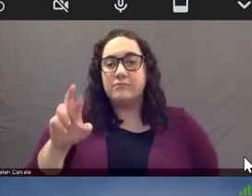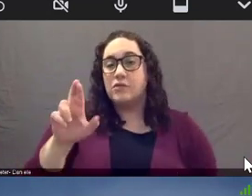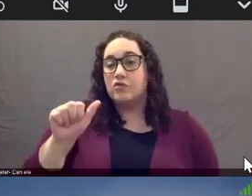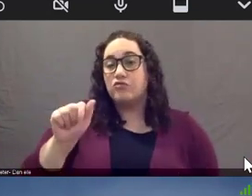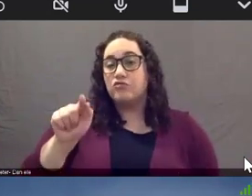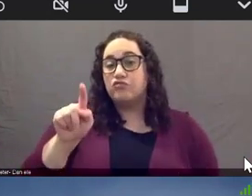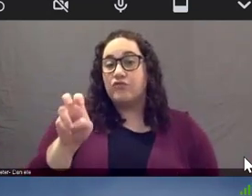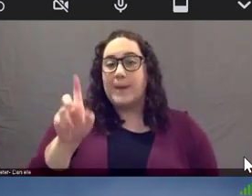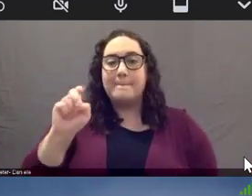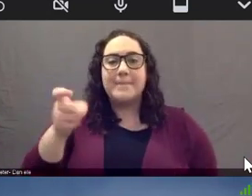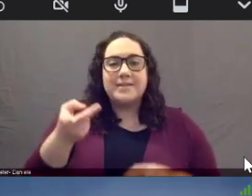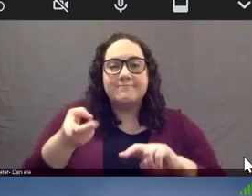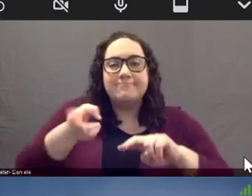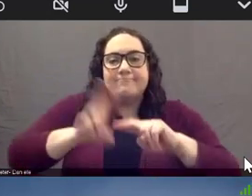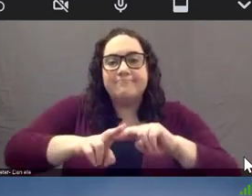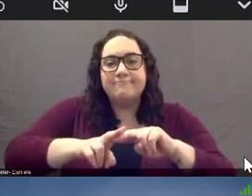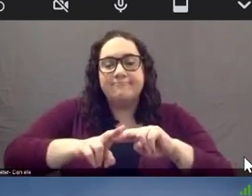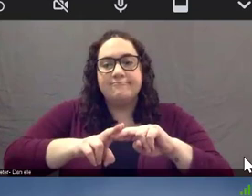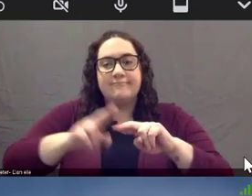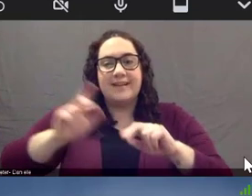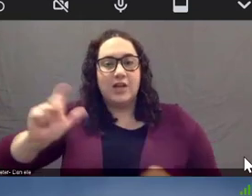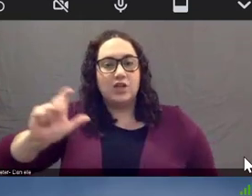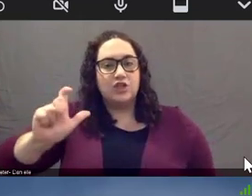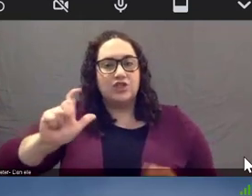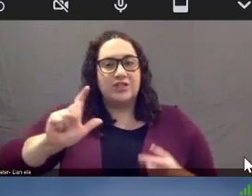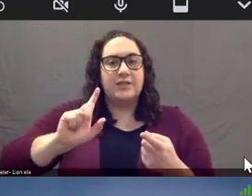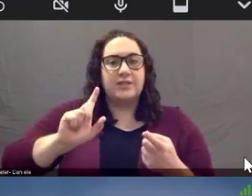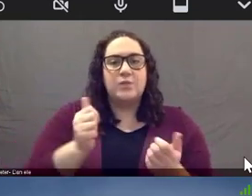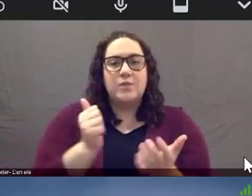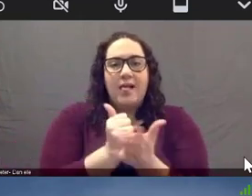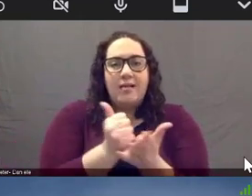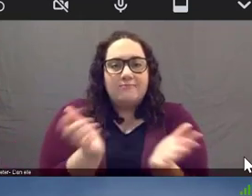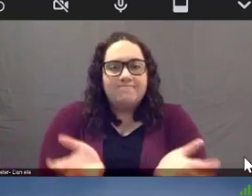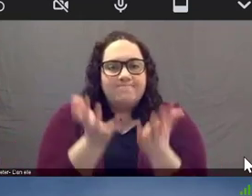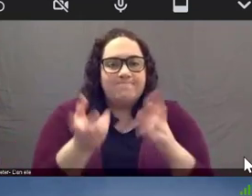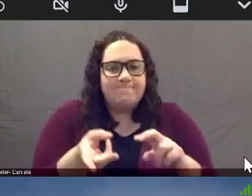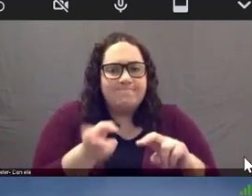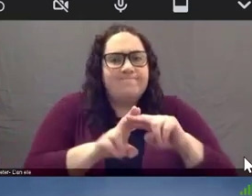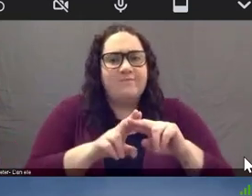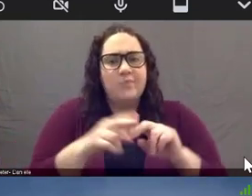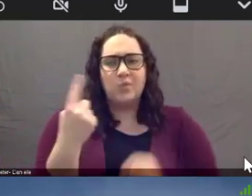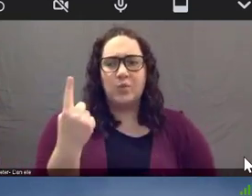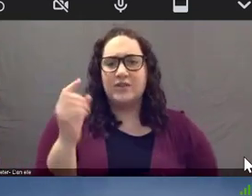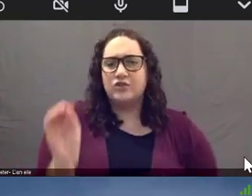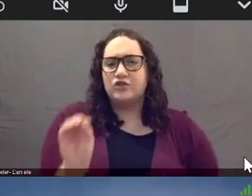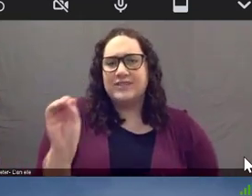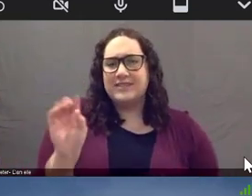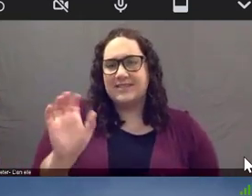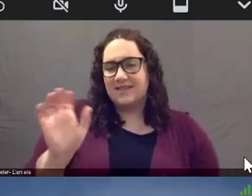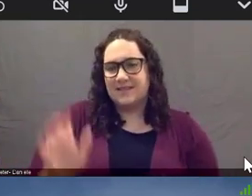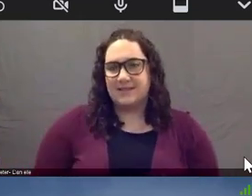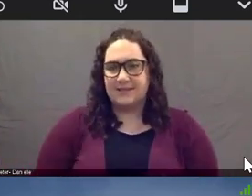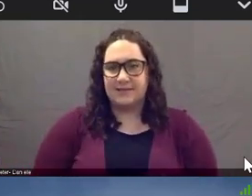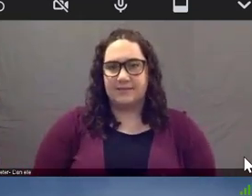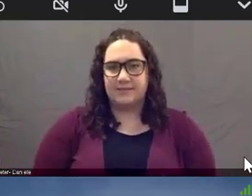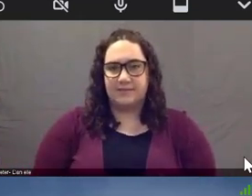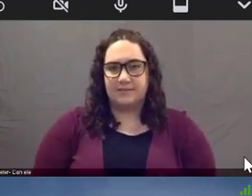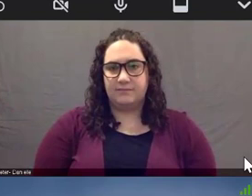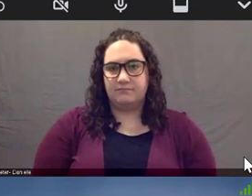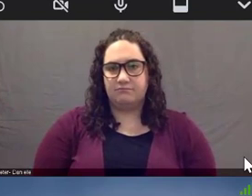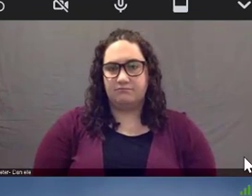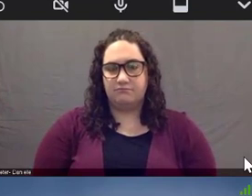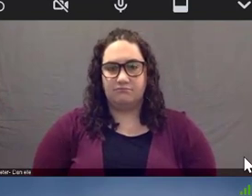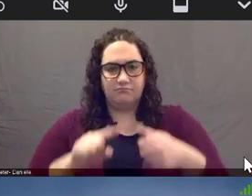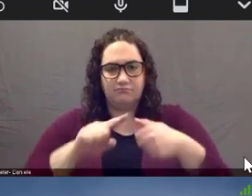Celsius? Thermal diffusivity, specific heat, overall heat transfer coefficient, heat capacity